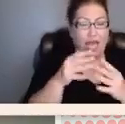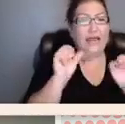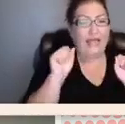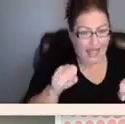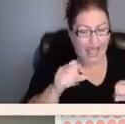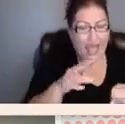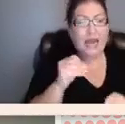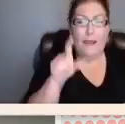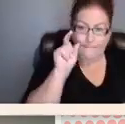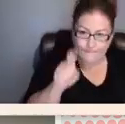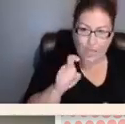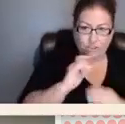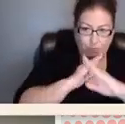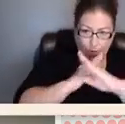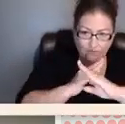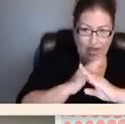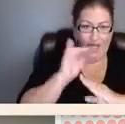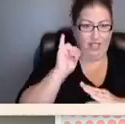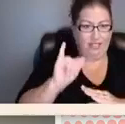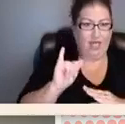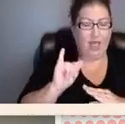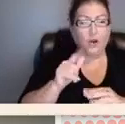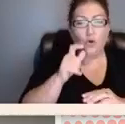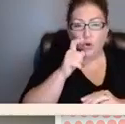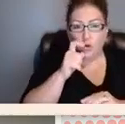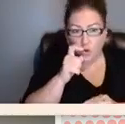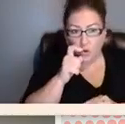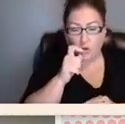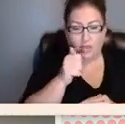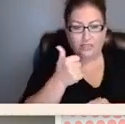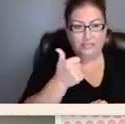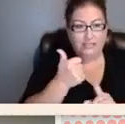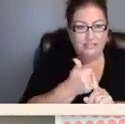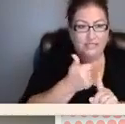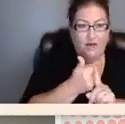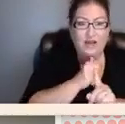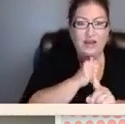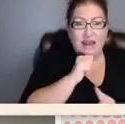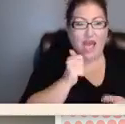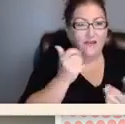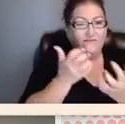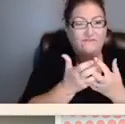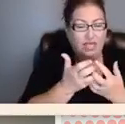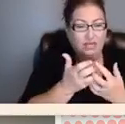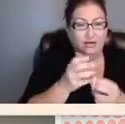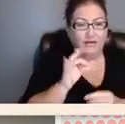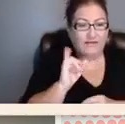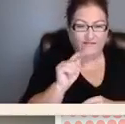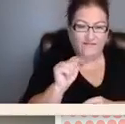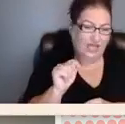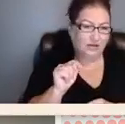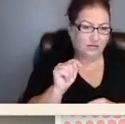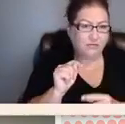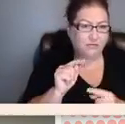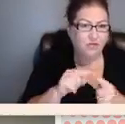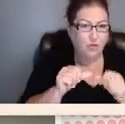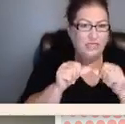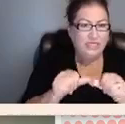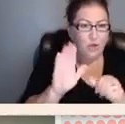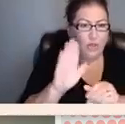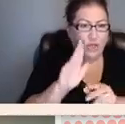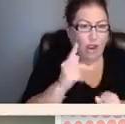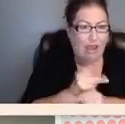must prevent those who are manifestly unfit from continuing their kind. We